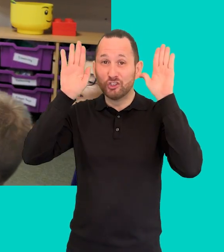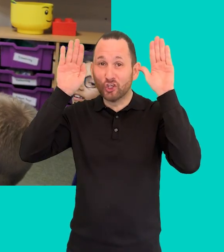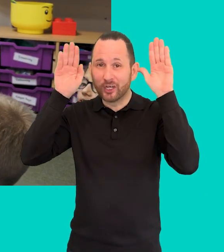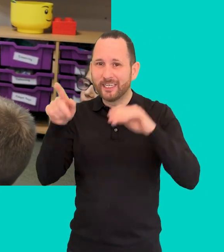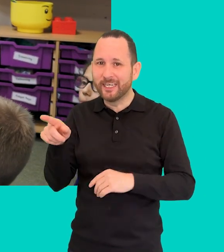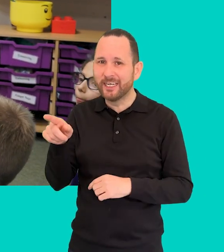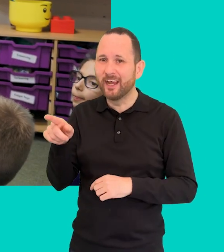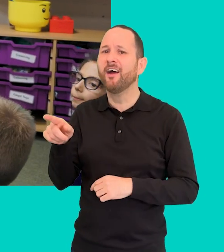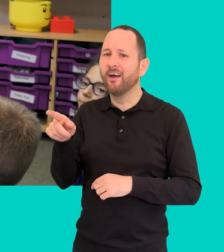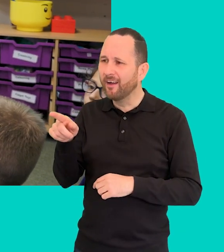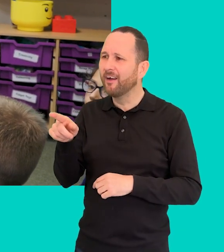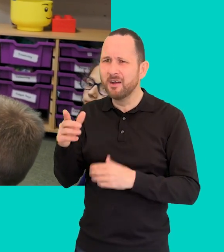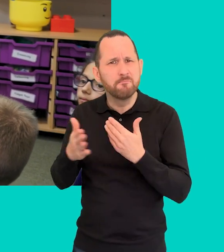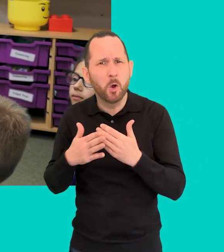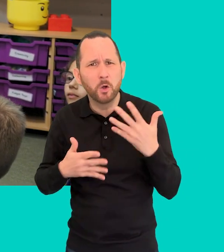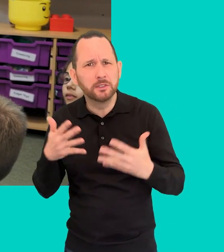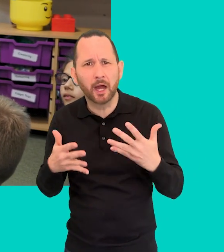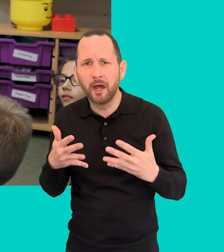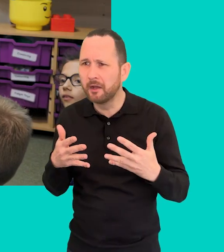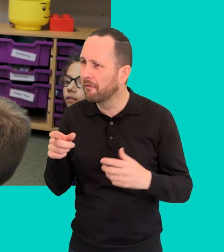else think they know any others? Claire?